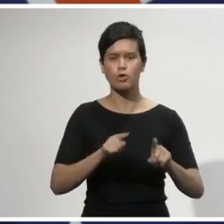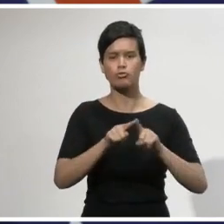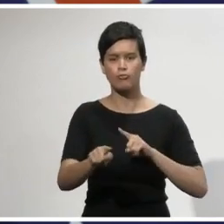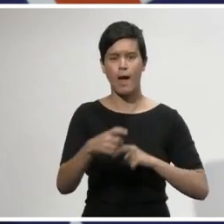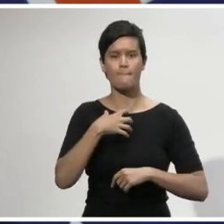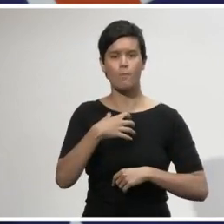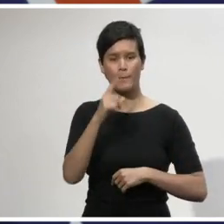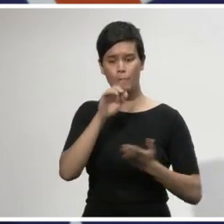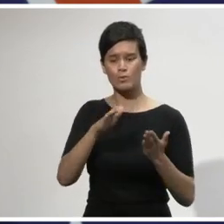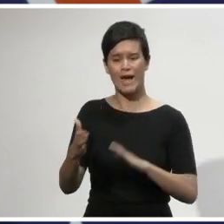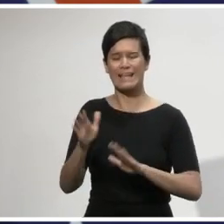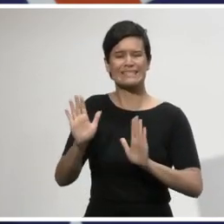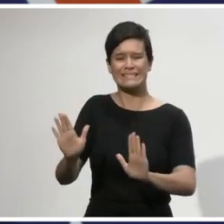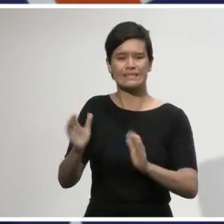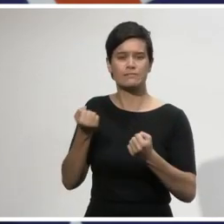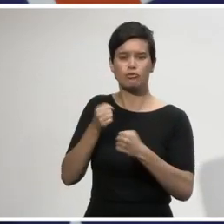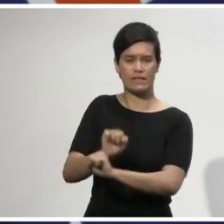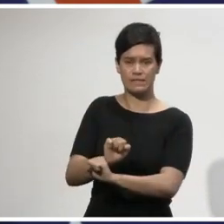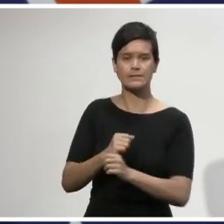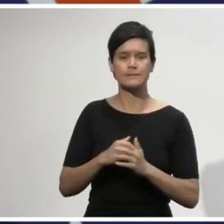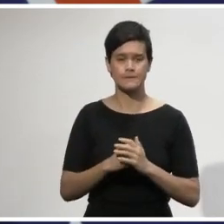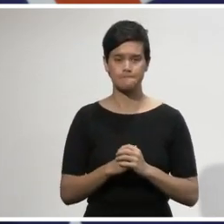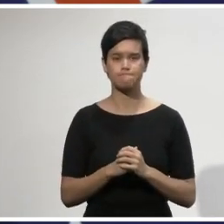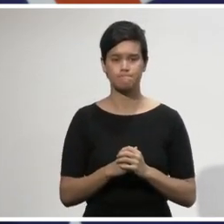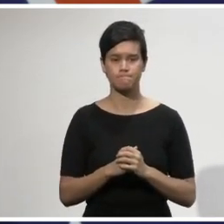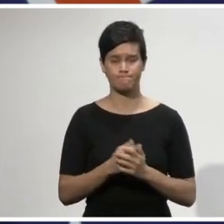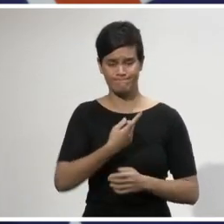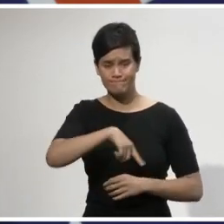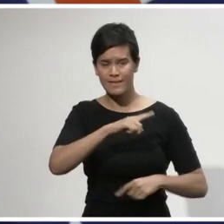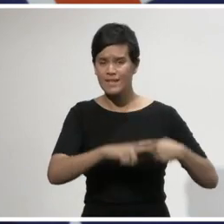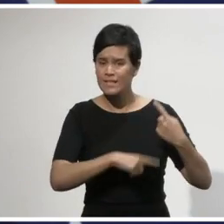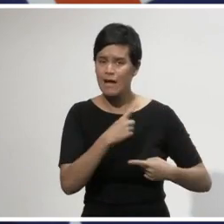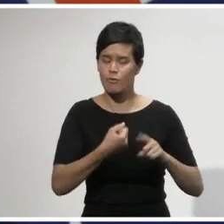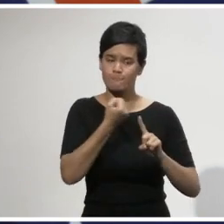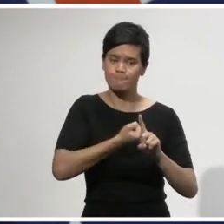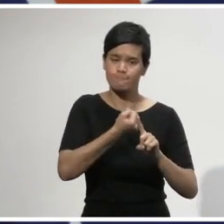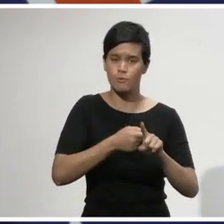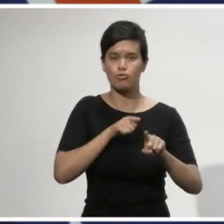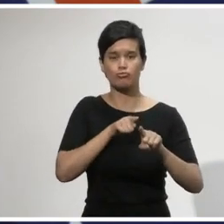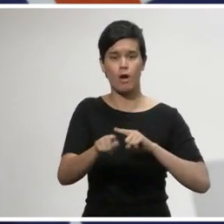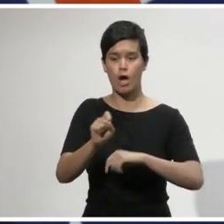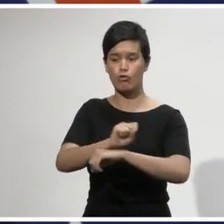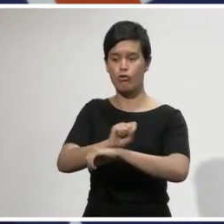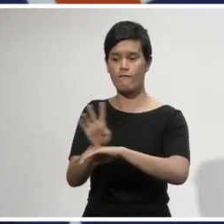health system will continue to do everything that we can to support the fight against COVID-19.